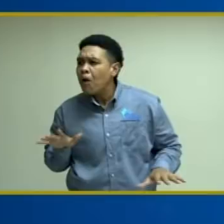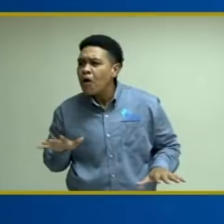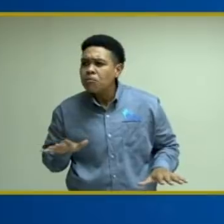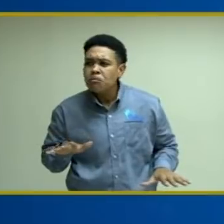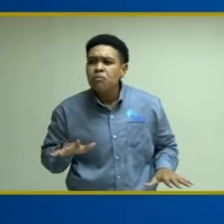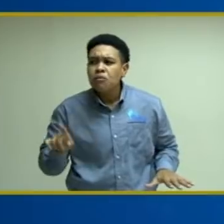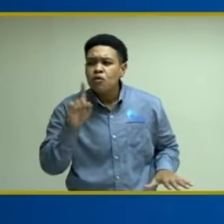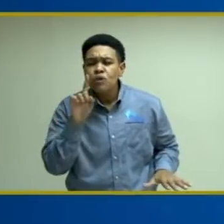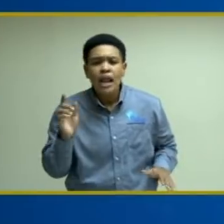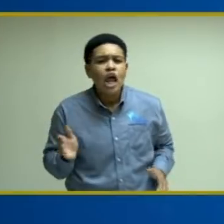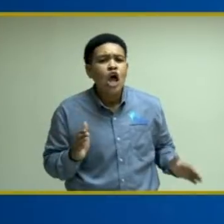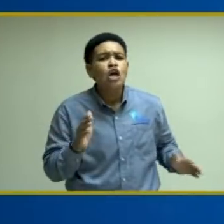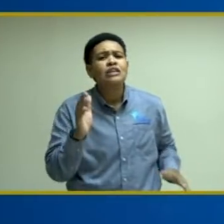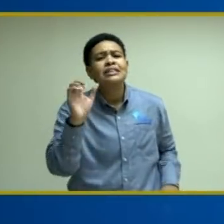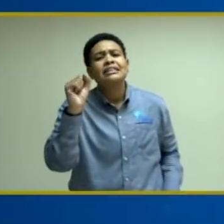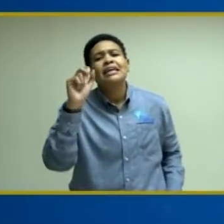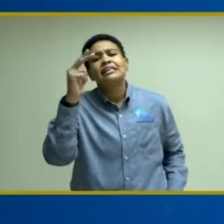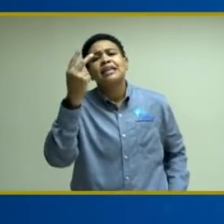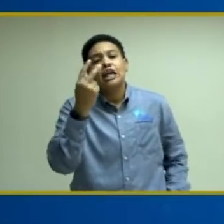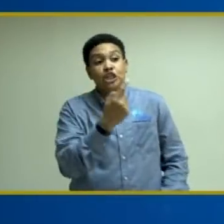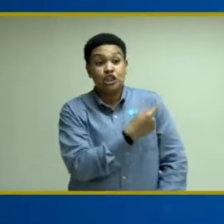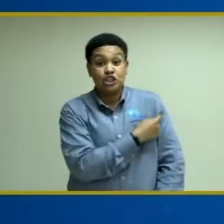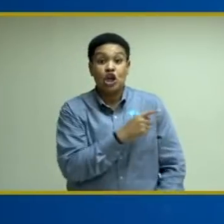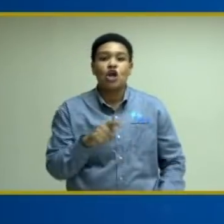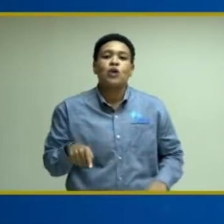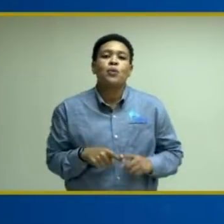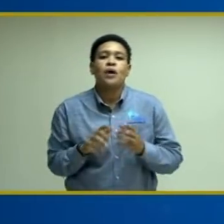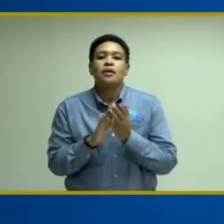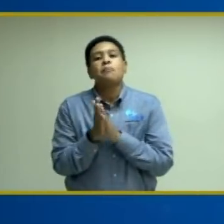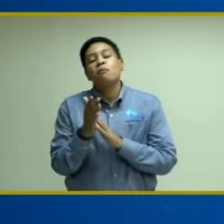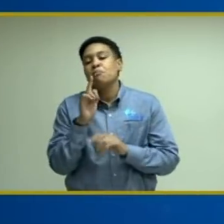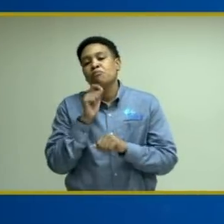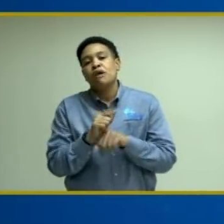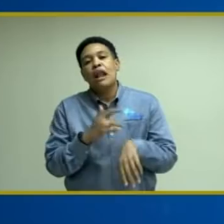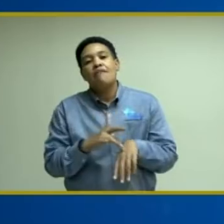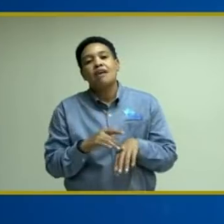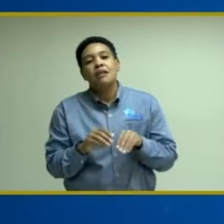are encouraged to get their second doses when it becomes available.